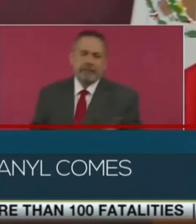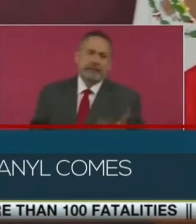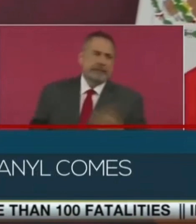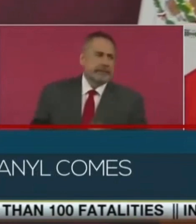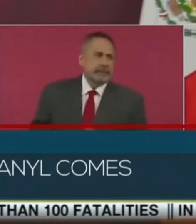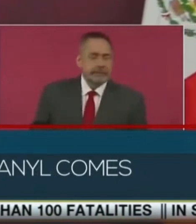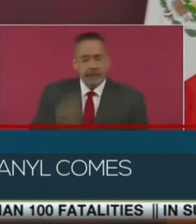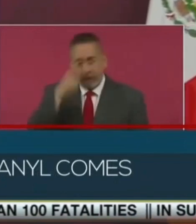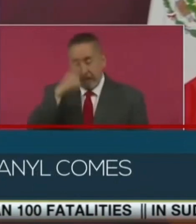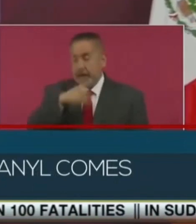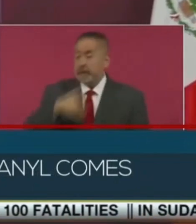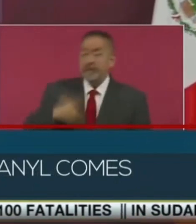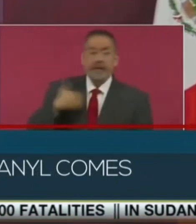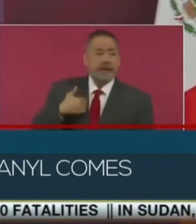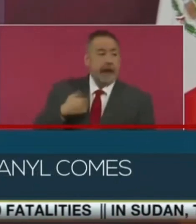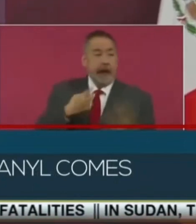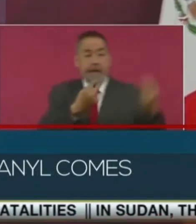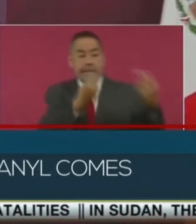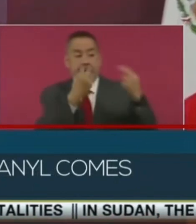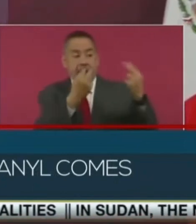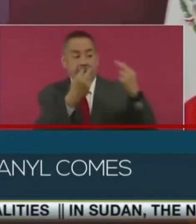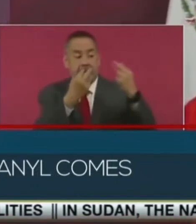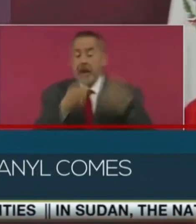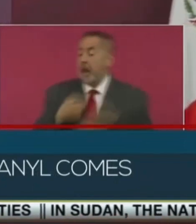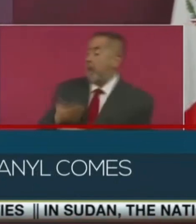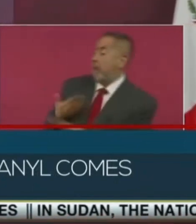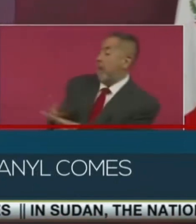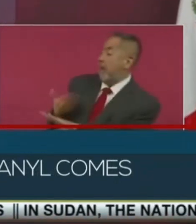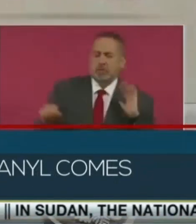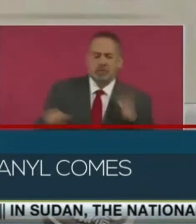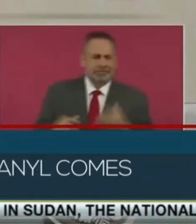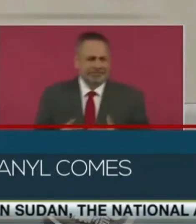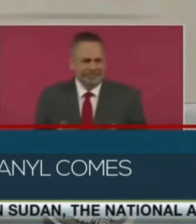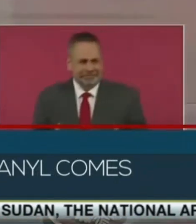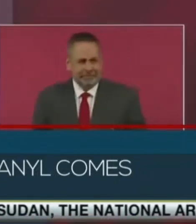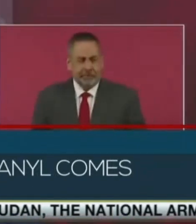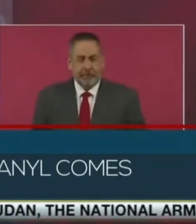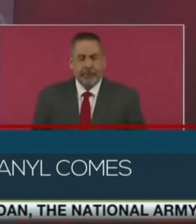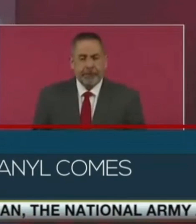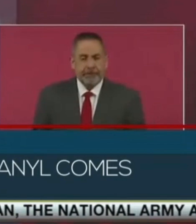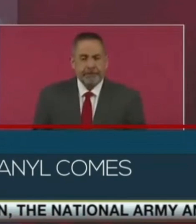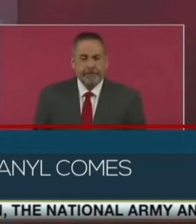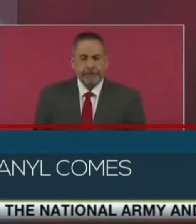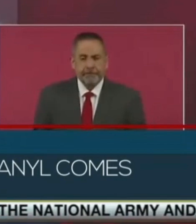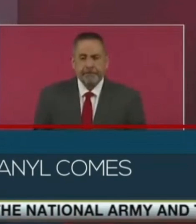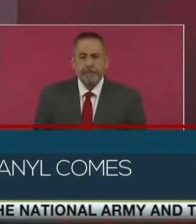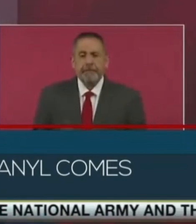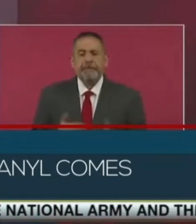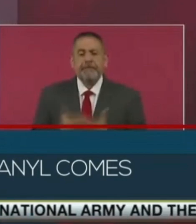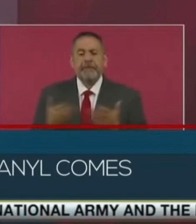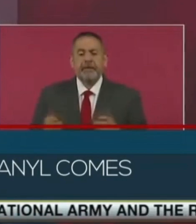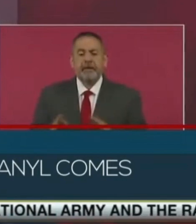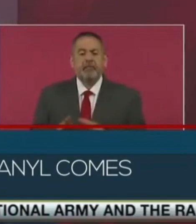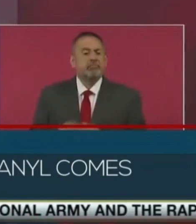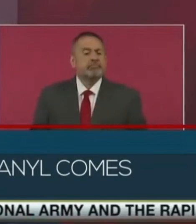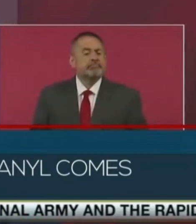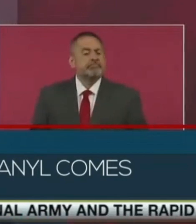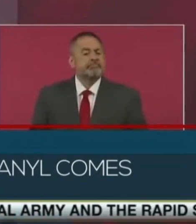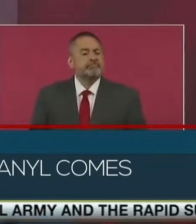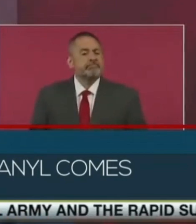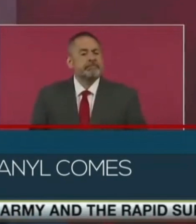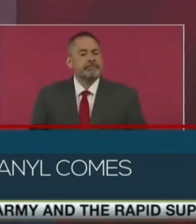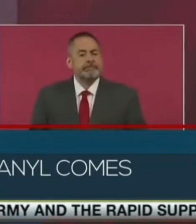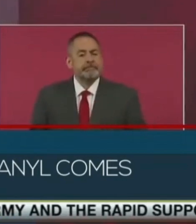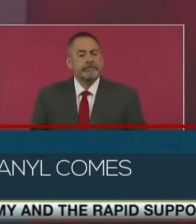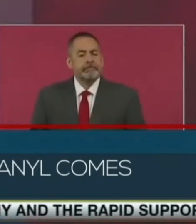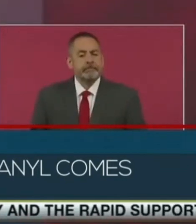of Michoacán. In April this year, the Latin American president sent a letter to his Chinese counterpart Xi Jinping in which he asked